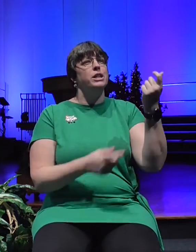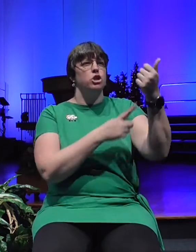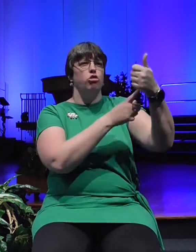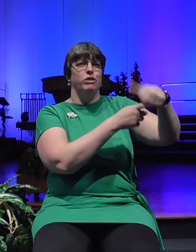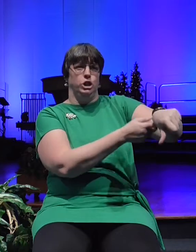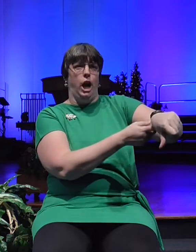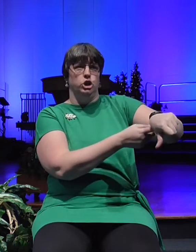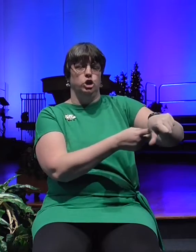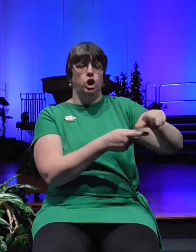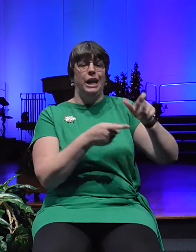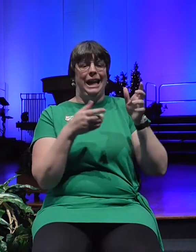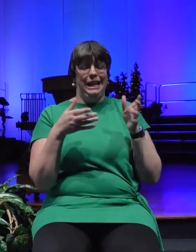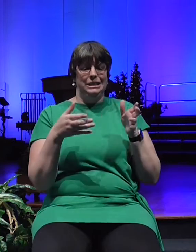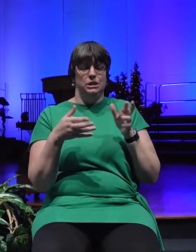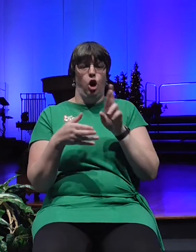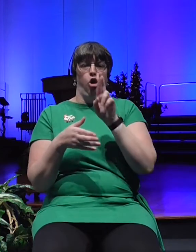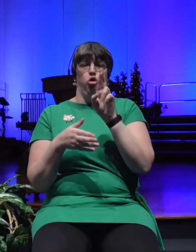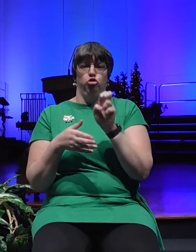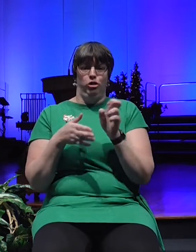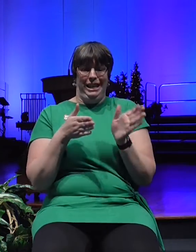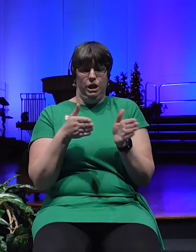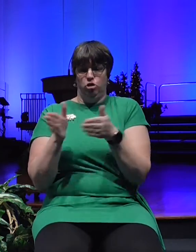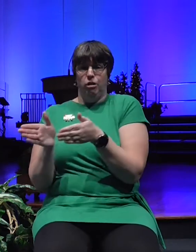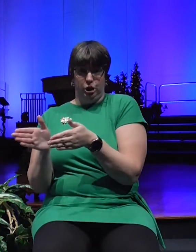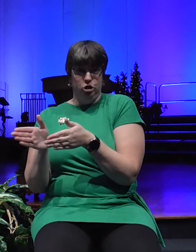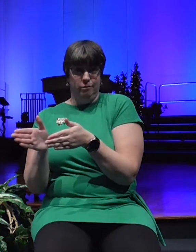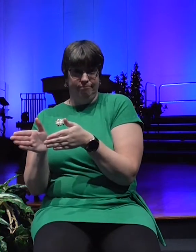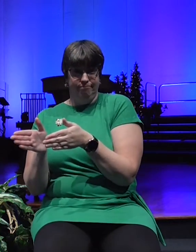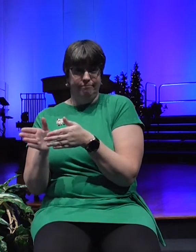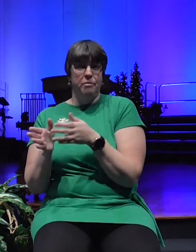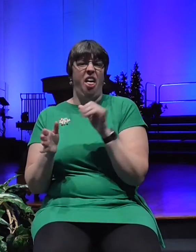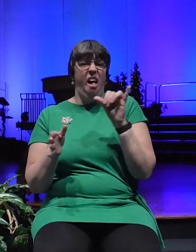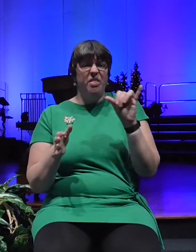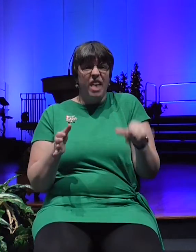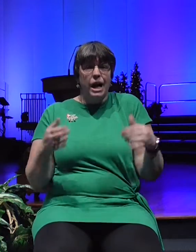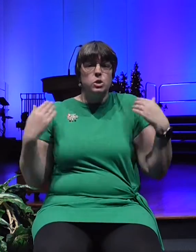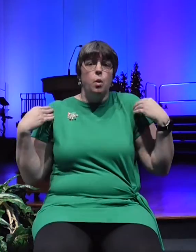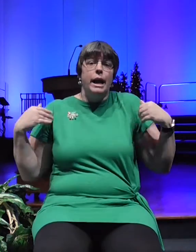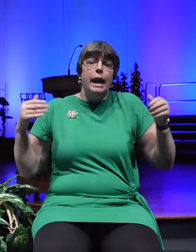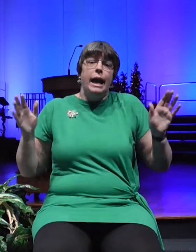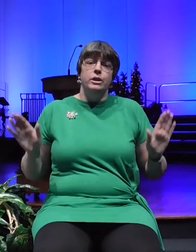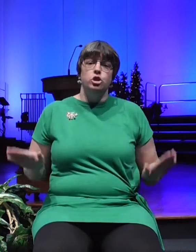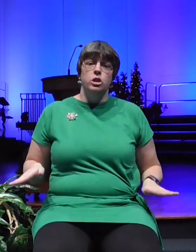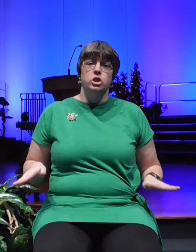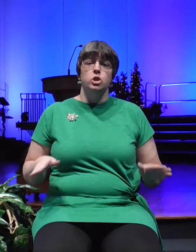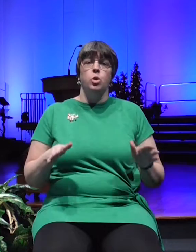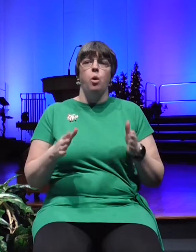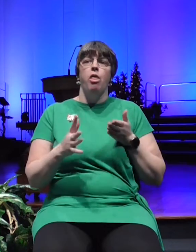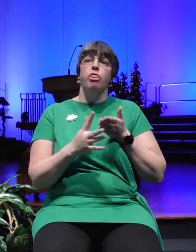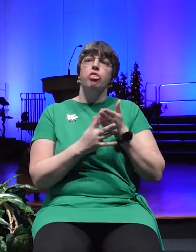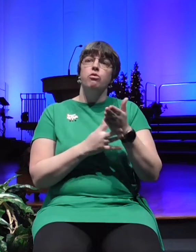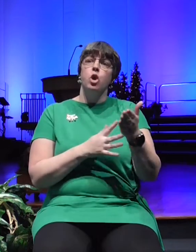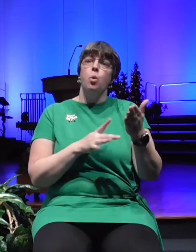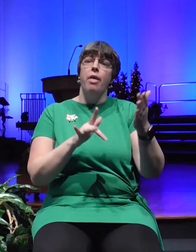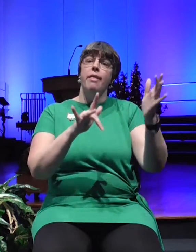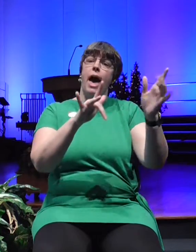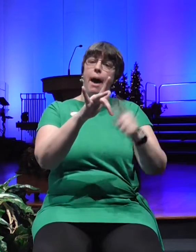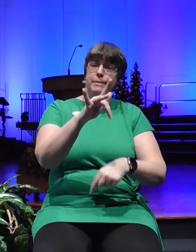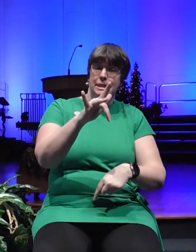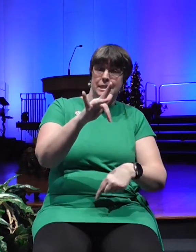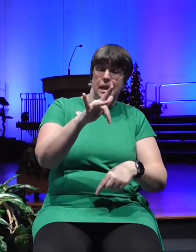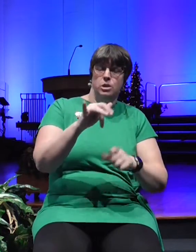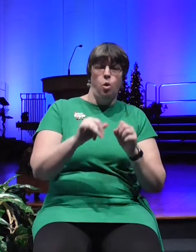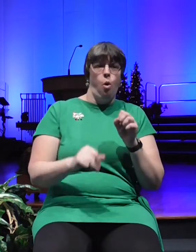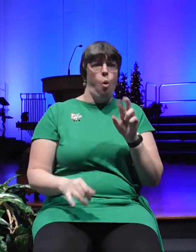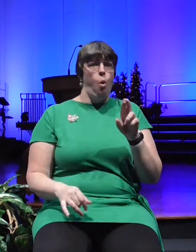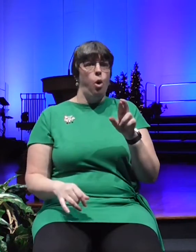redirection. That's part of what angels do too. Is through their absence or through their stepping away, sometimes we then